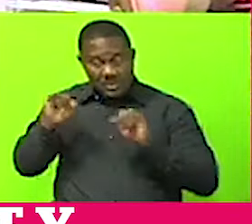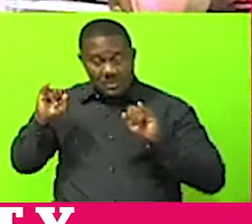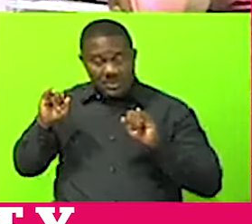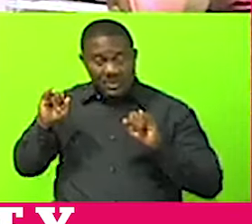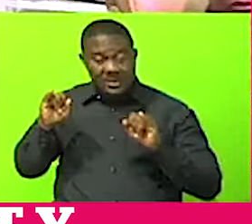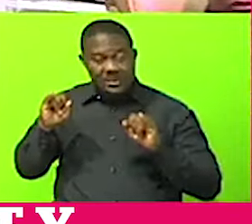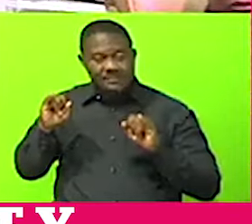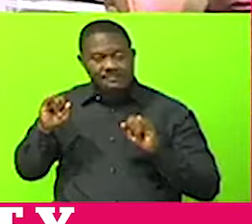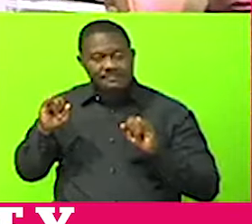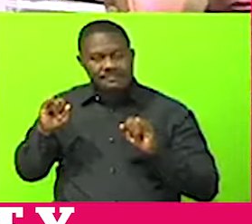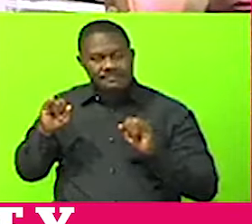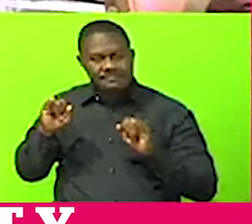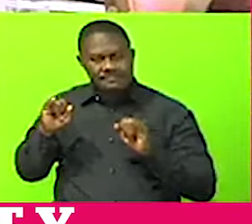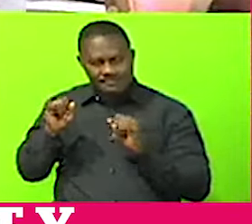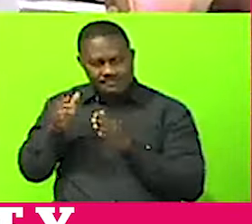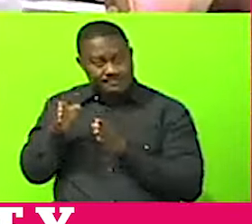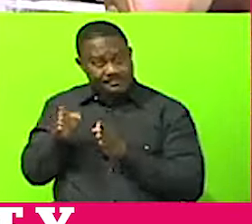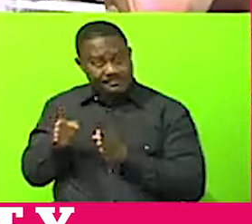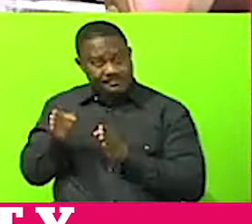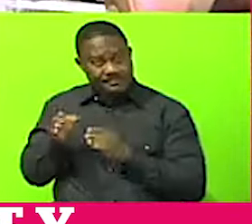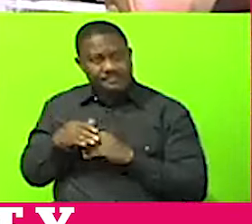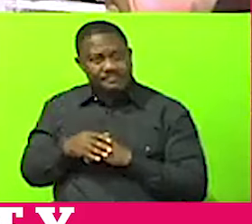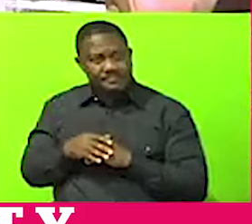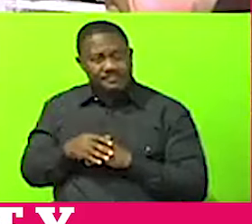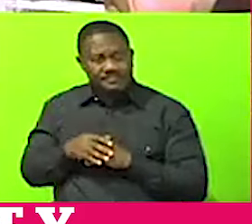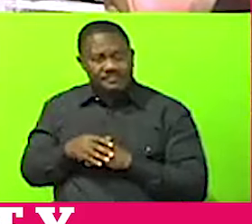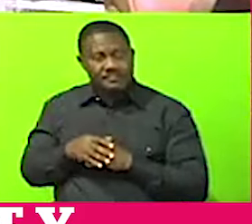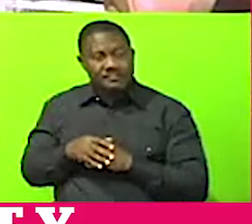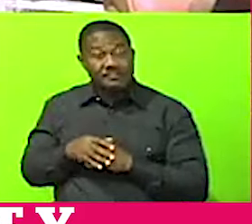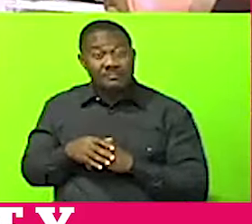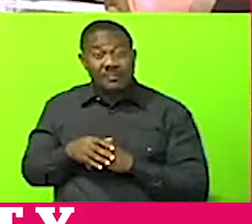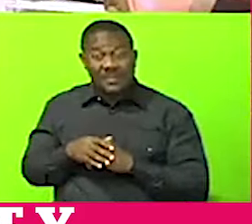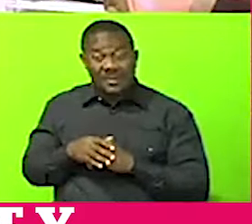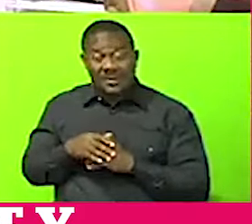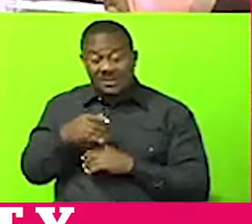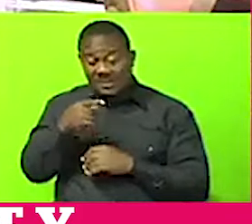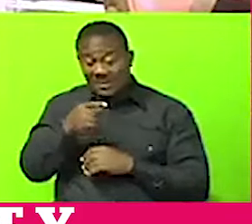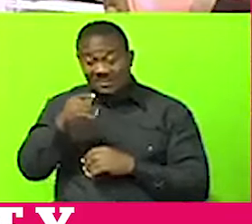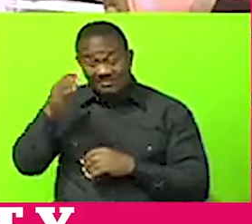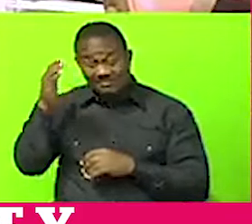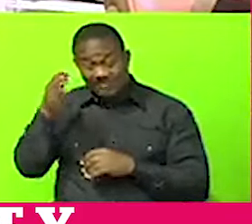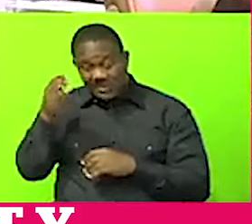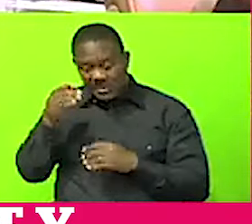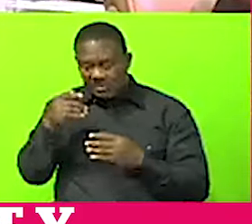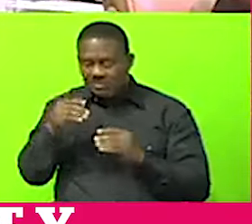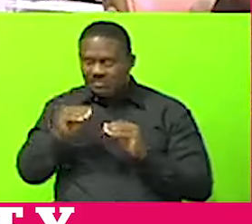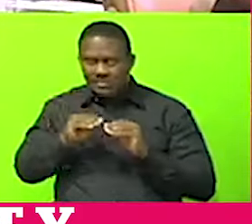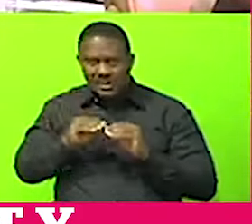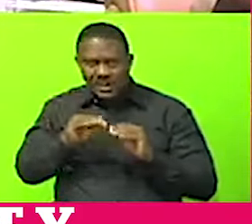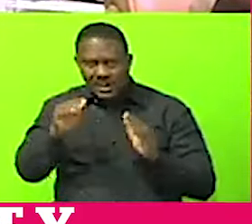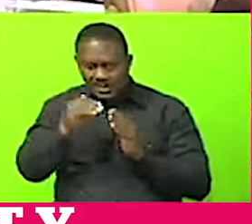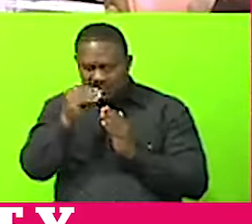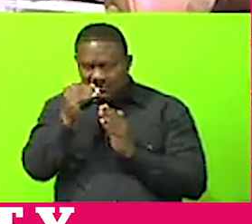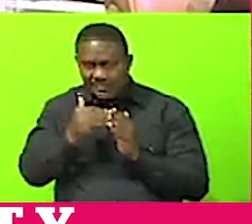Mr Speaker so the statement contain this clear facts and therefore it's important that